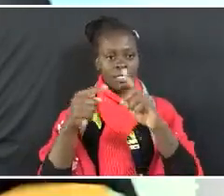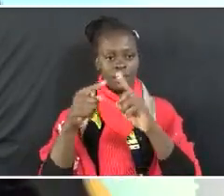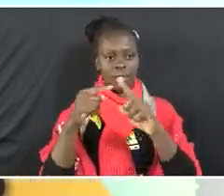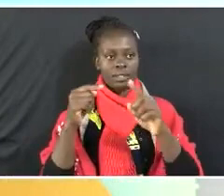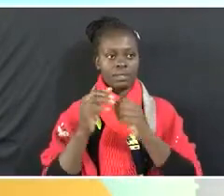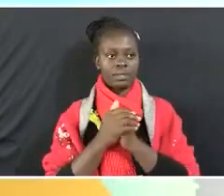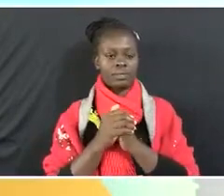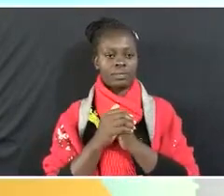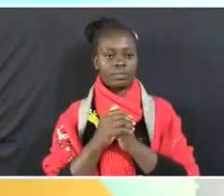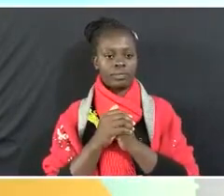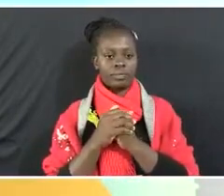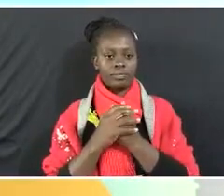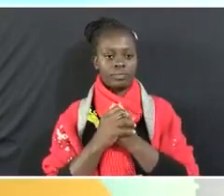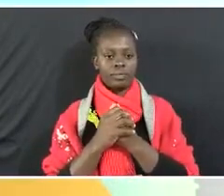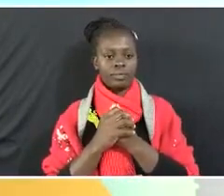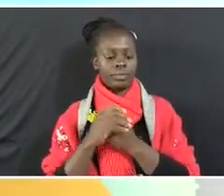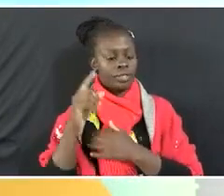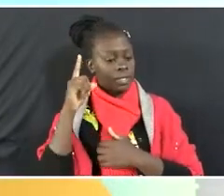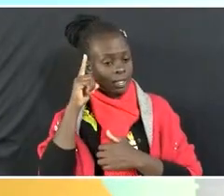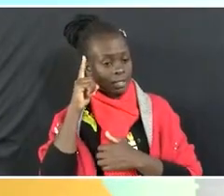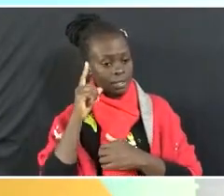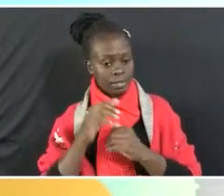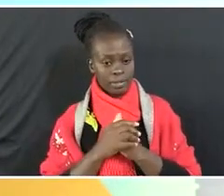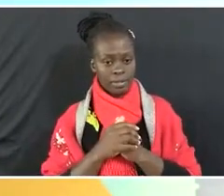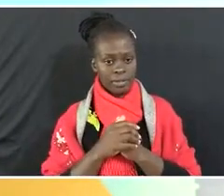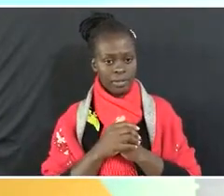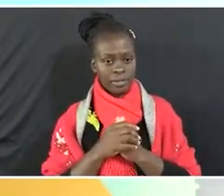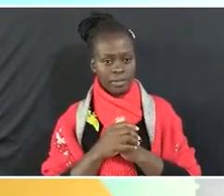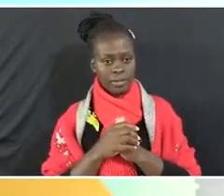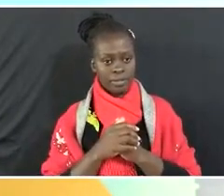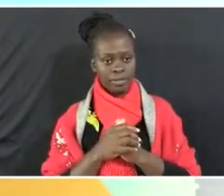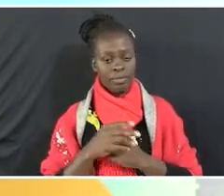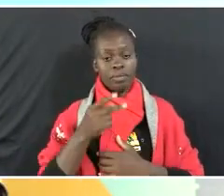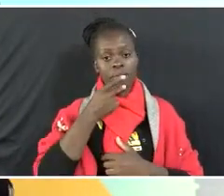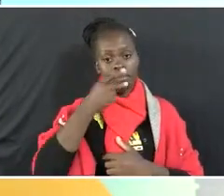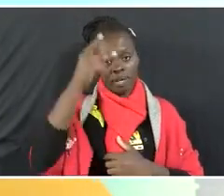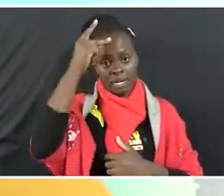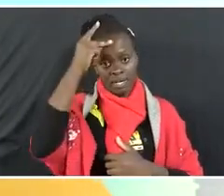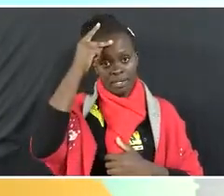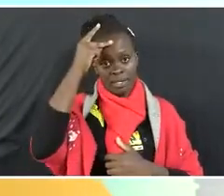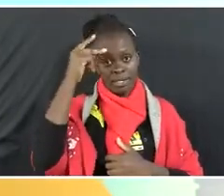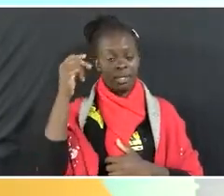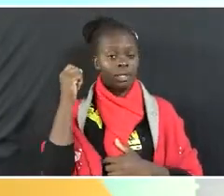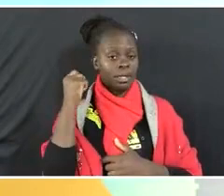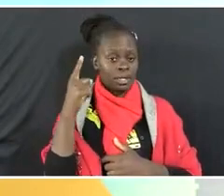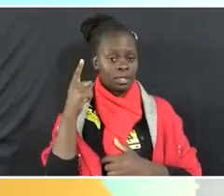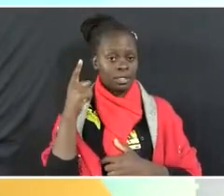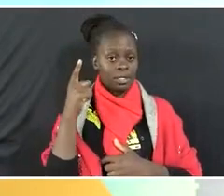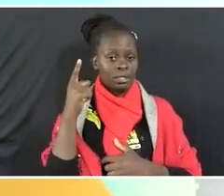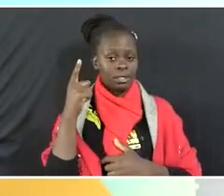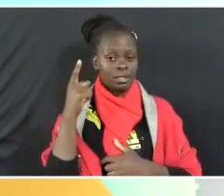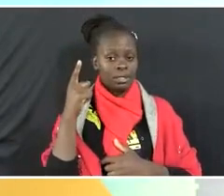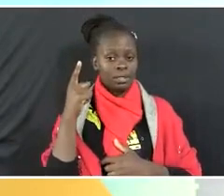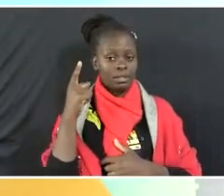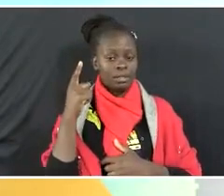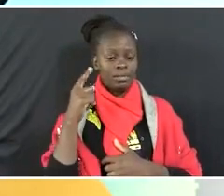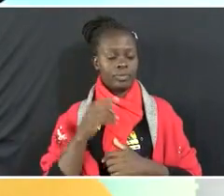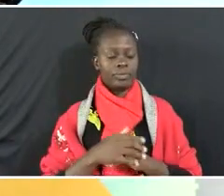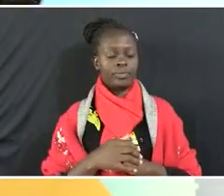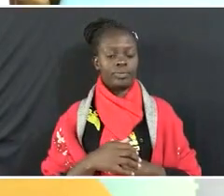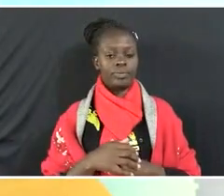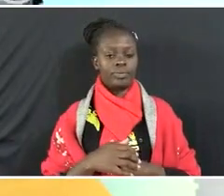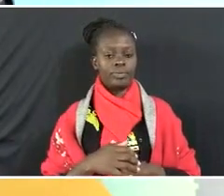to kill the father. Now, listen to this. And listen to this. Now, parents, let's get to you as you finish. You know you understand